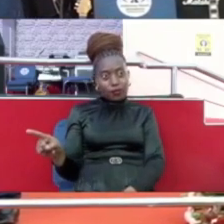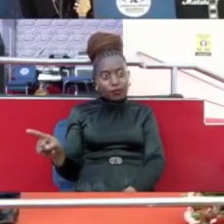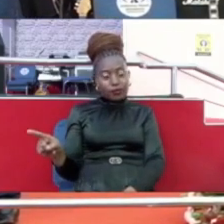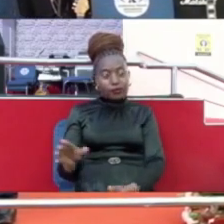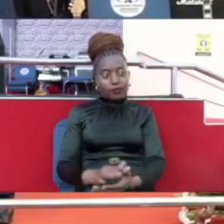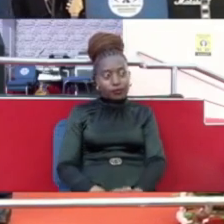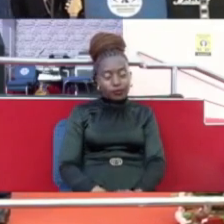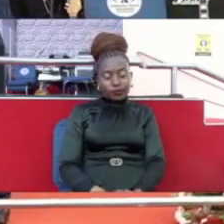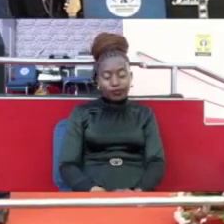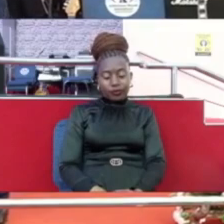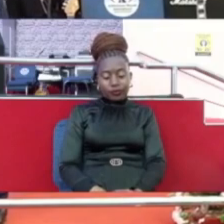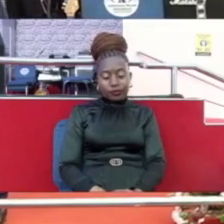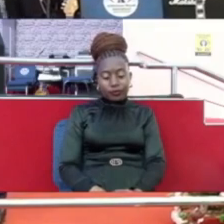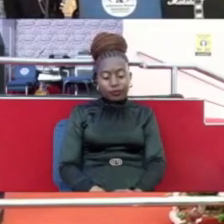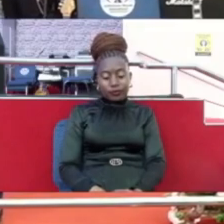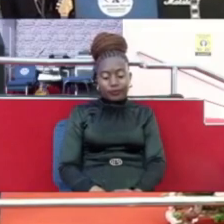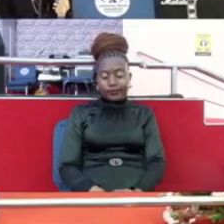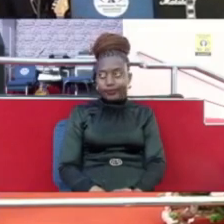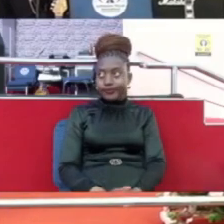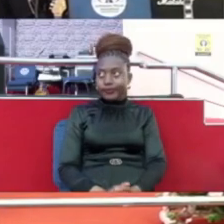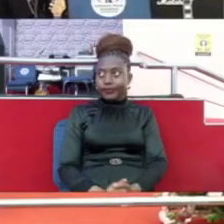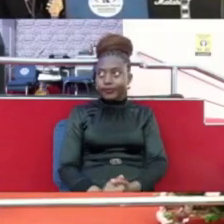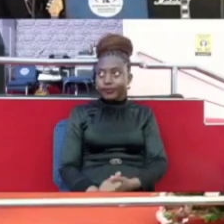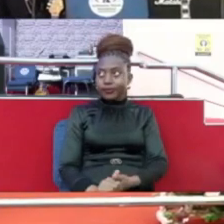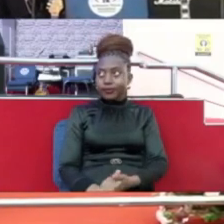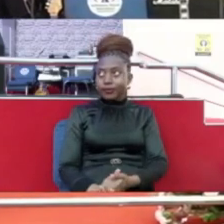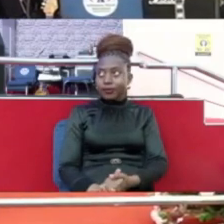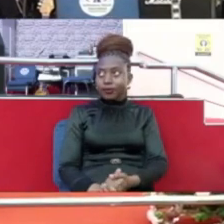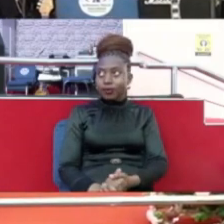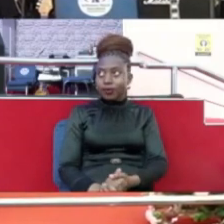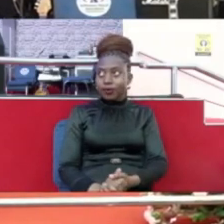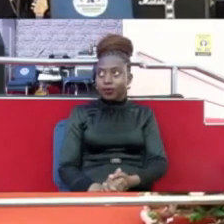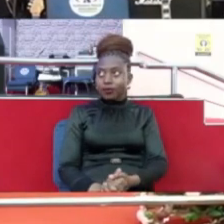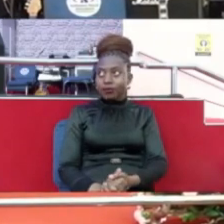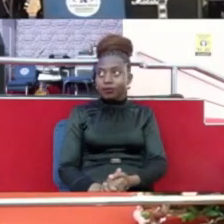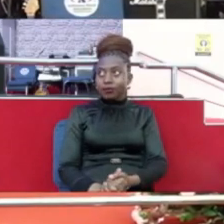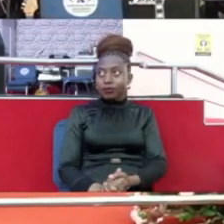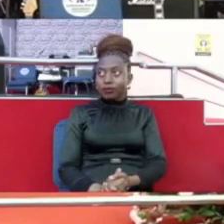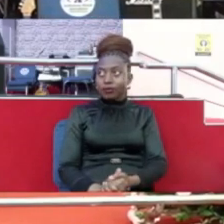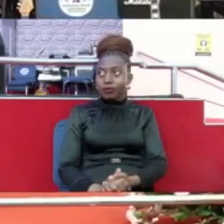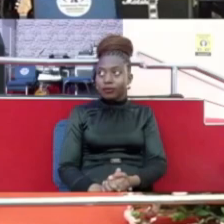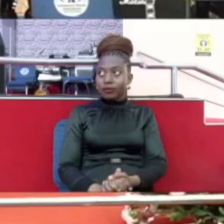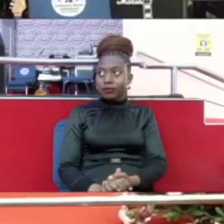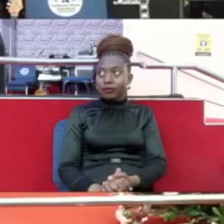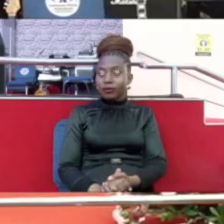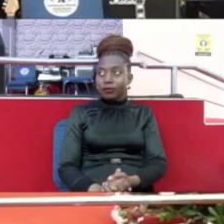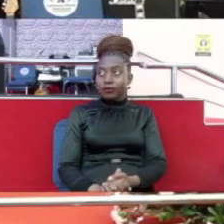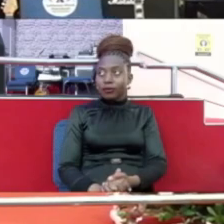Now one kernel, is that what you call a corn kernel? Bonnie,